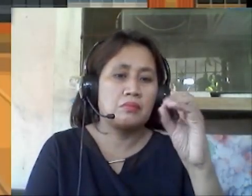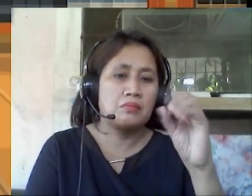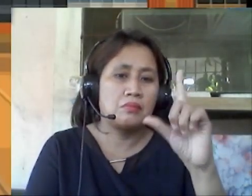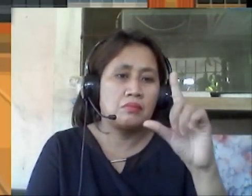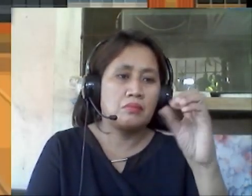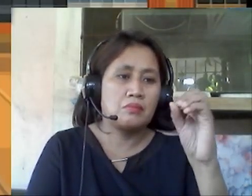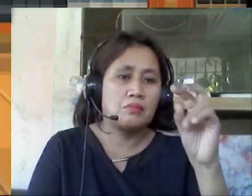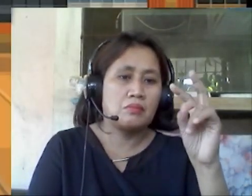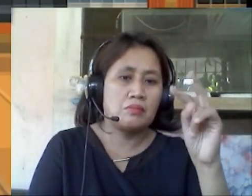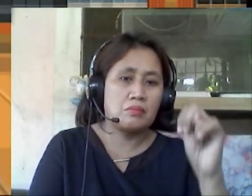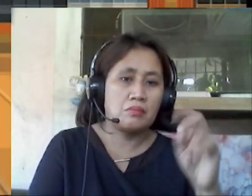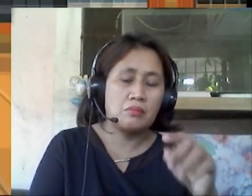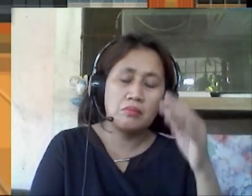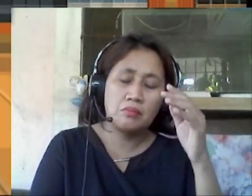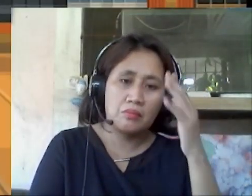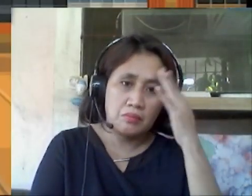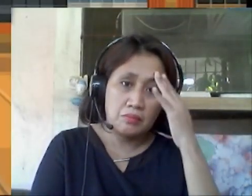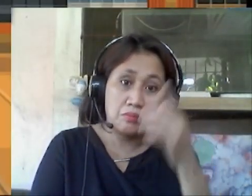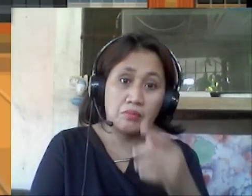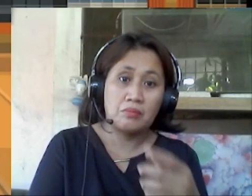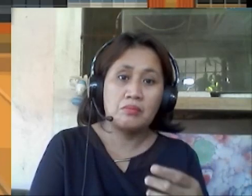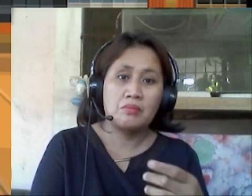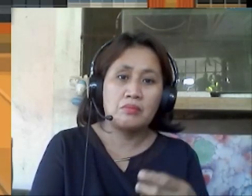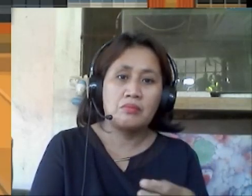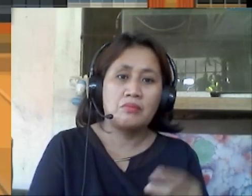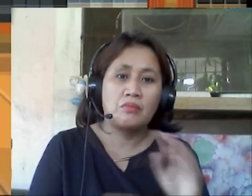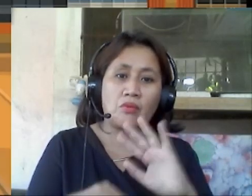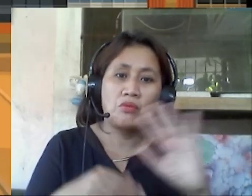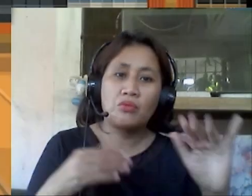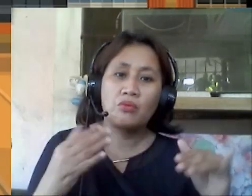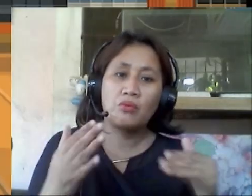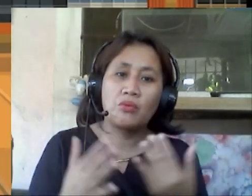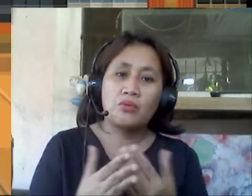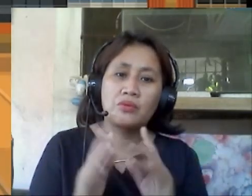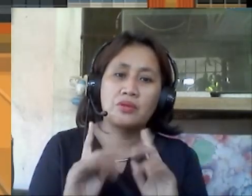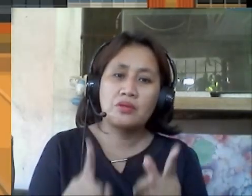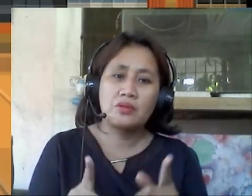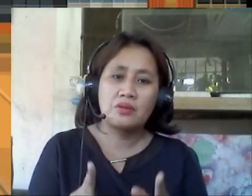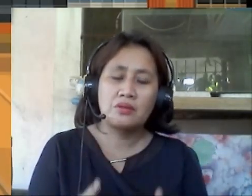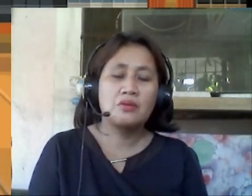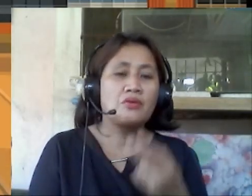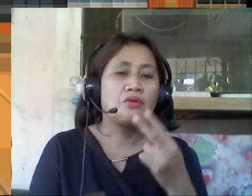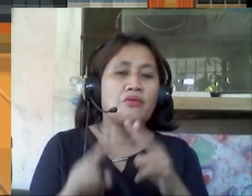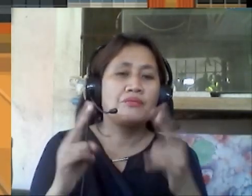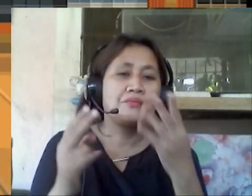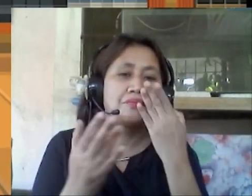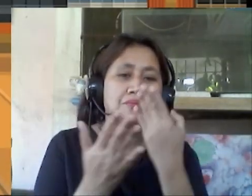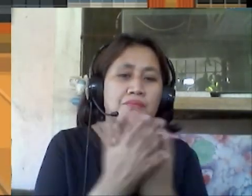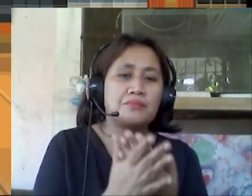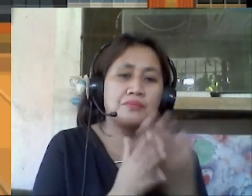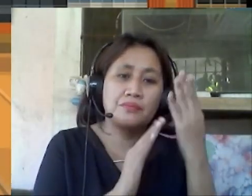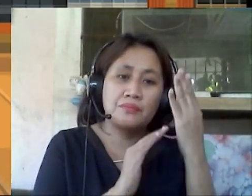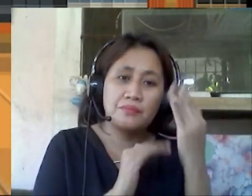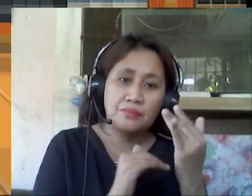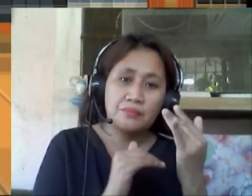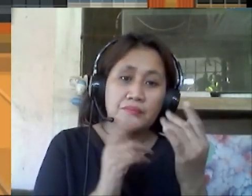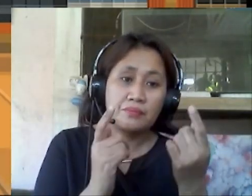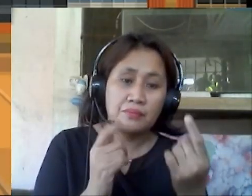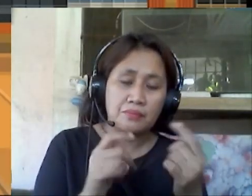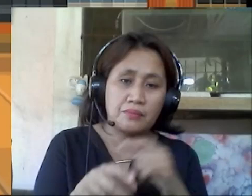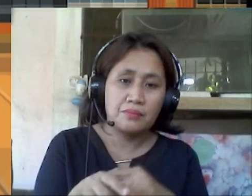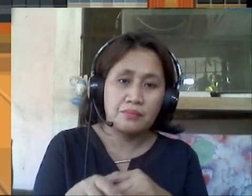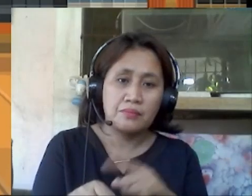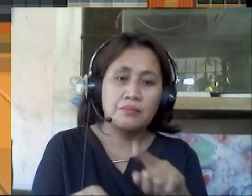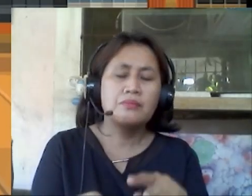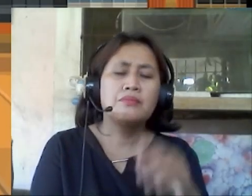I'm confident that you got all the answers right. And for that, job well done. I hope that by this time,